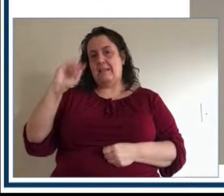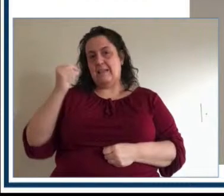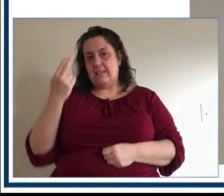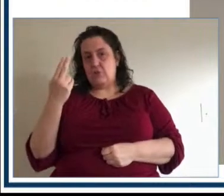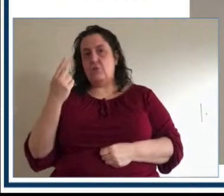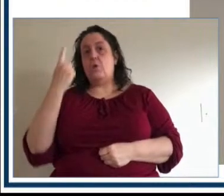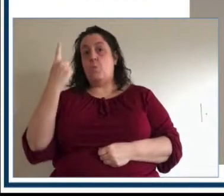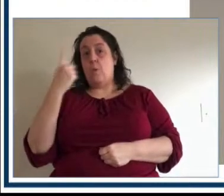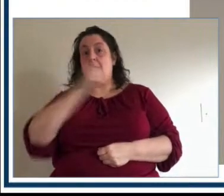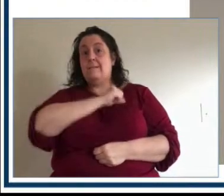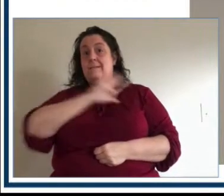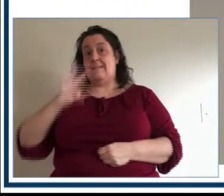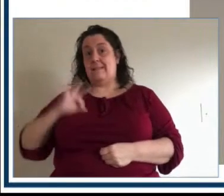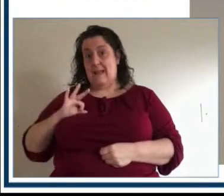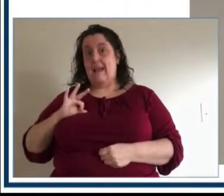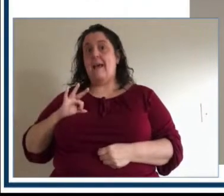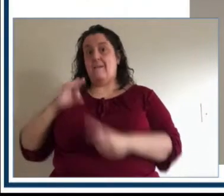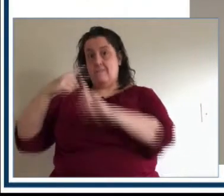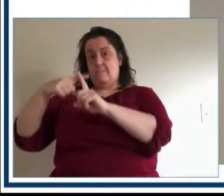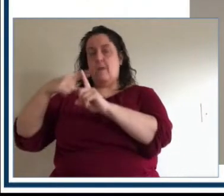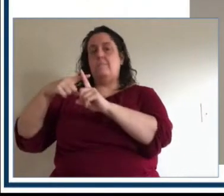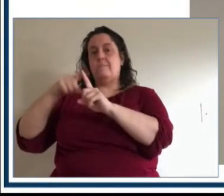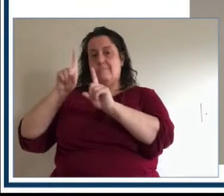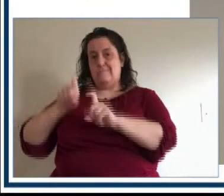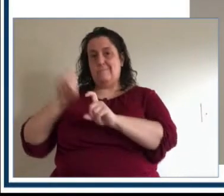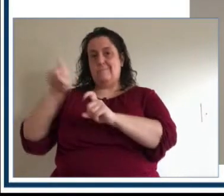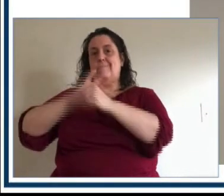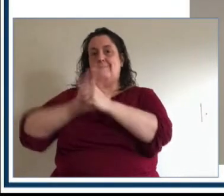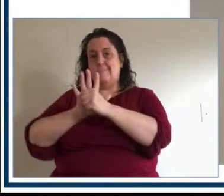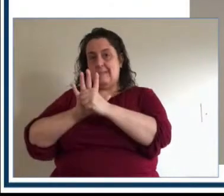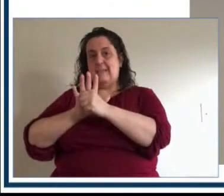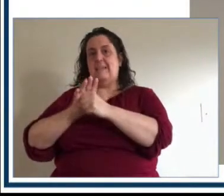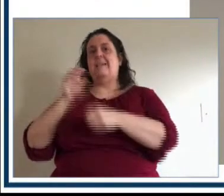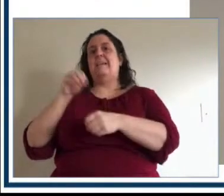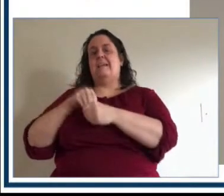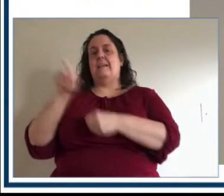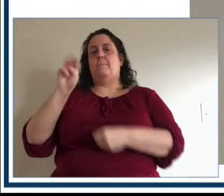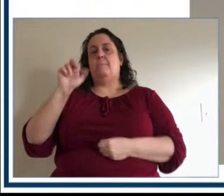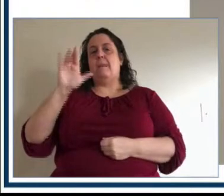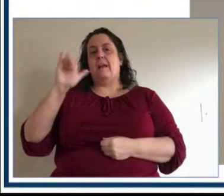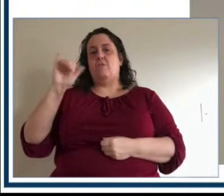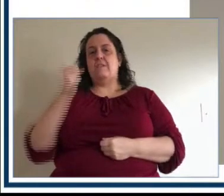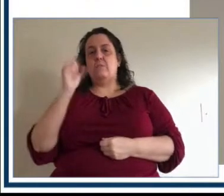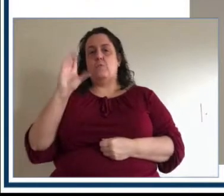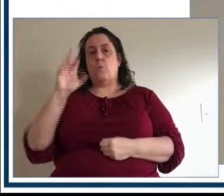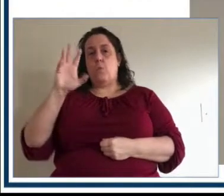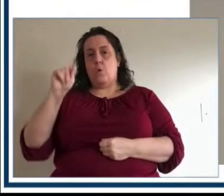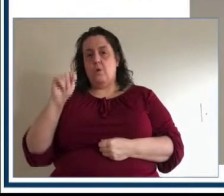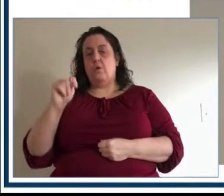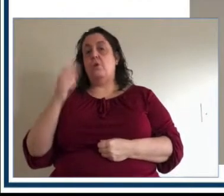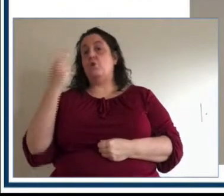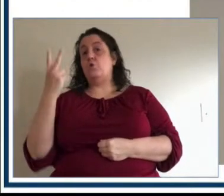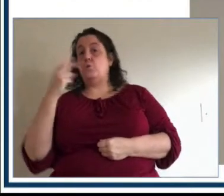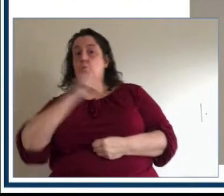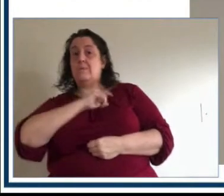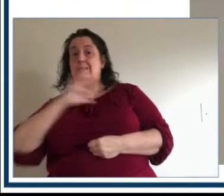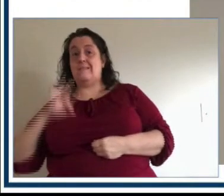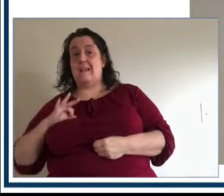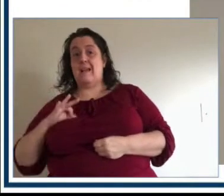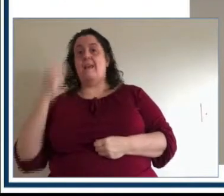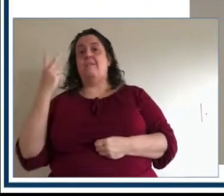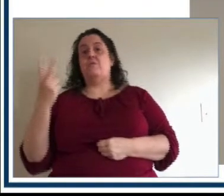tested positive at the long-term care home, Mary's Court, and 2 staff members and 2 residents have tested positive at the